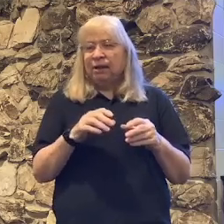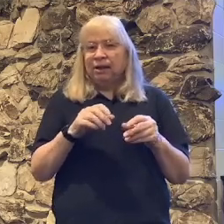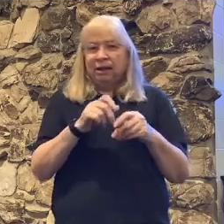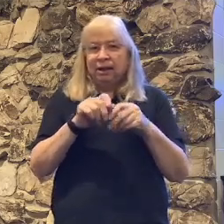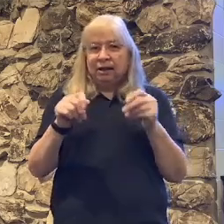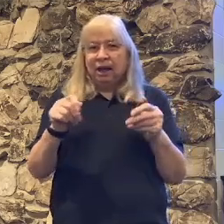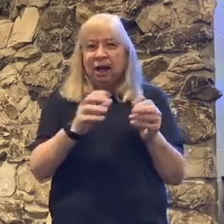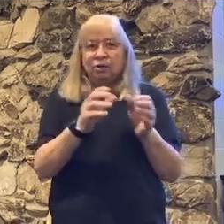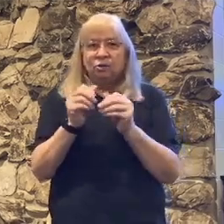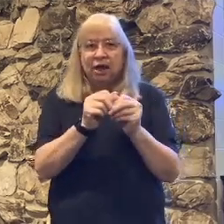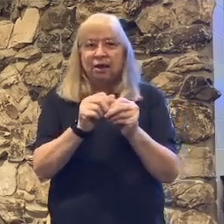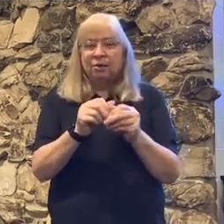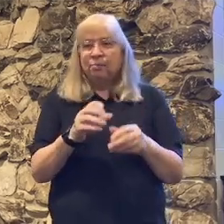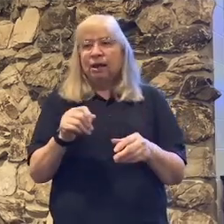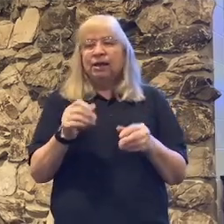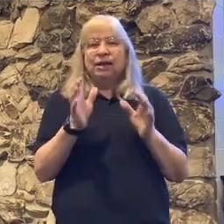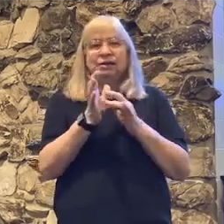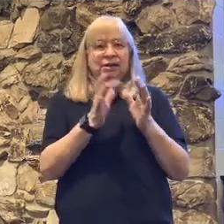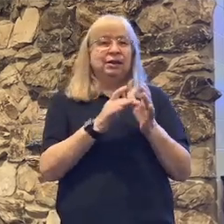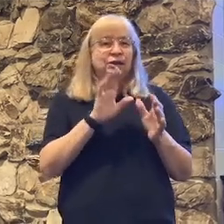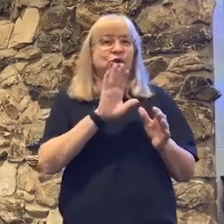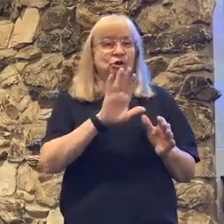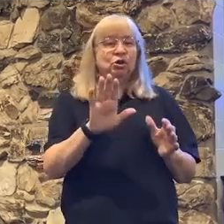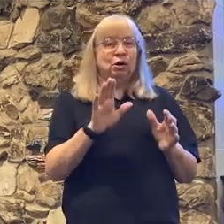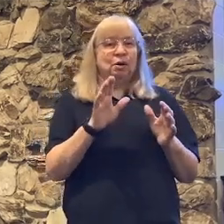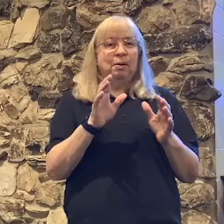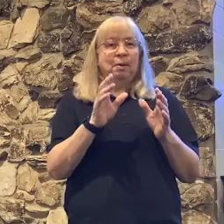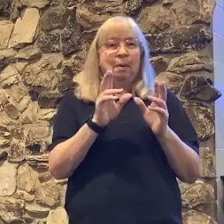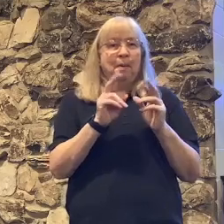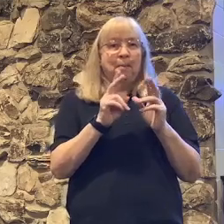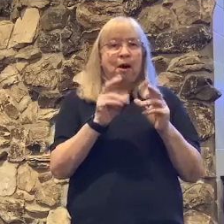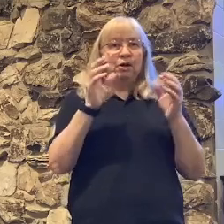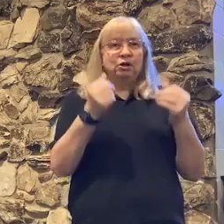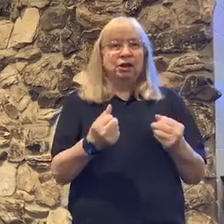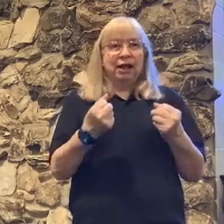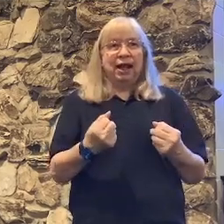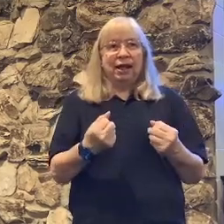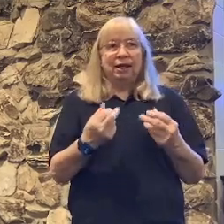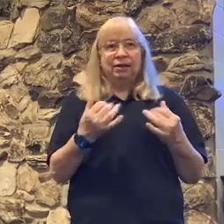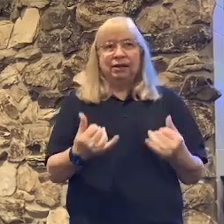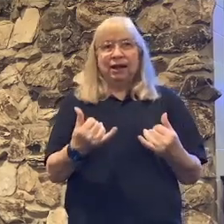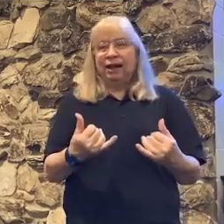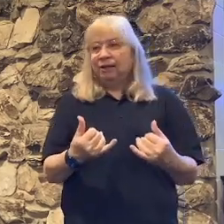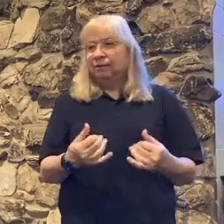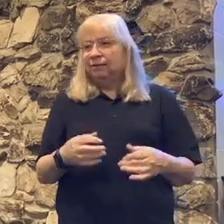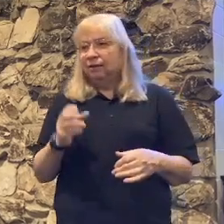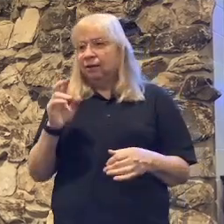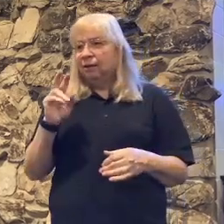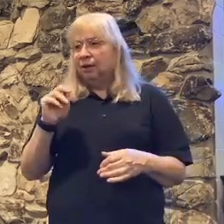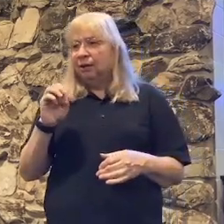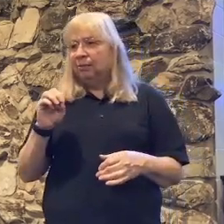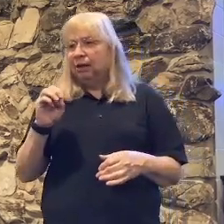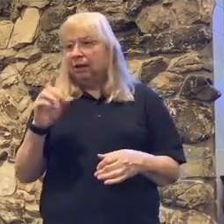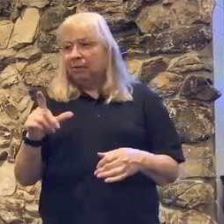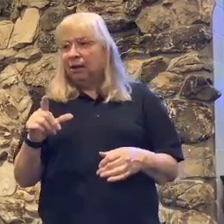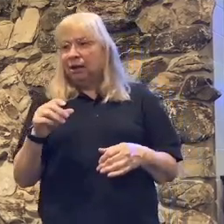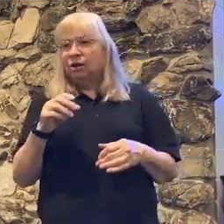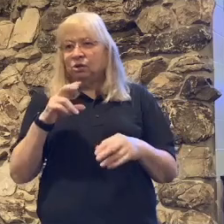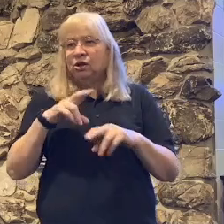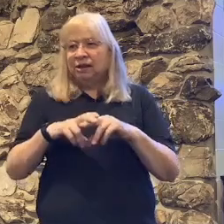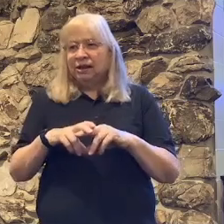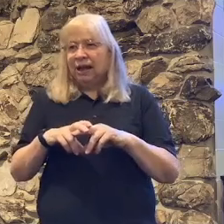But Jesus is your partner today, okay? So Melanie, you can sit down. You can sit